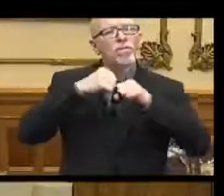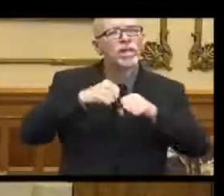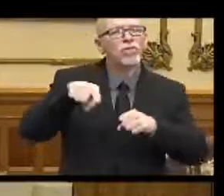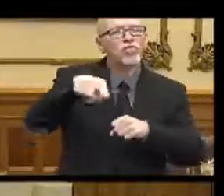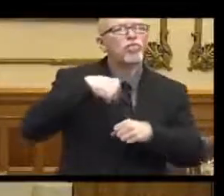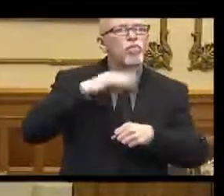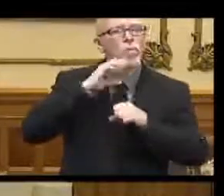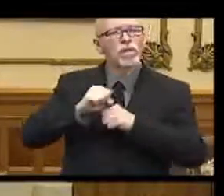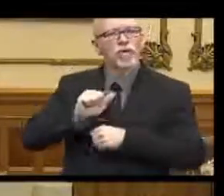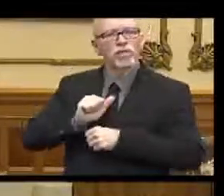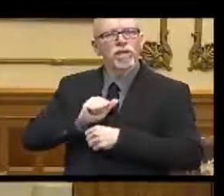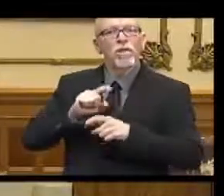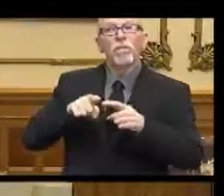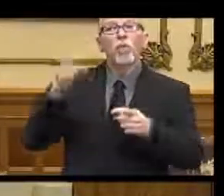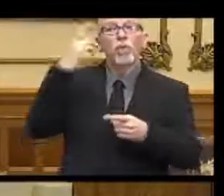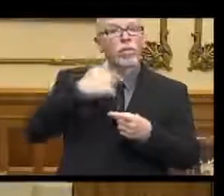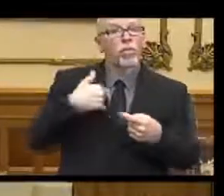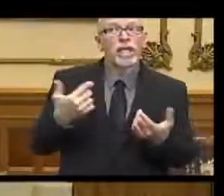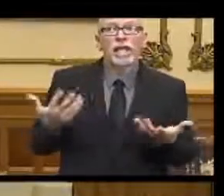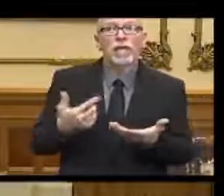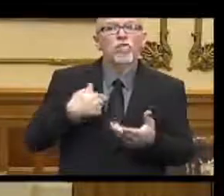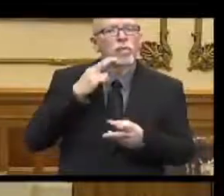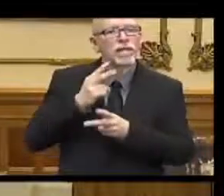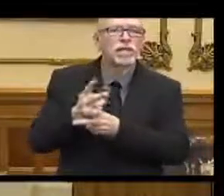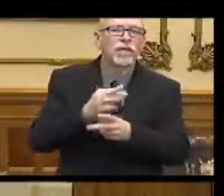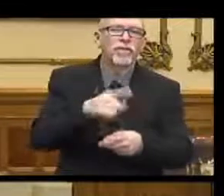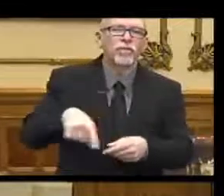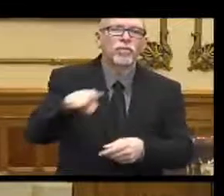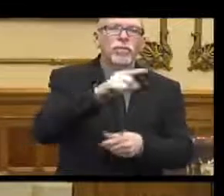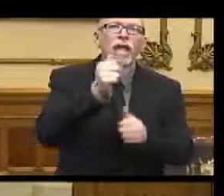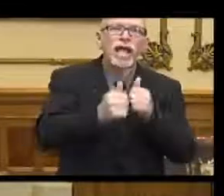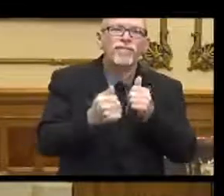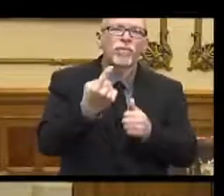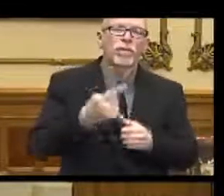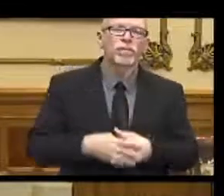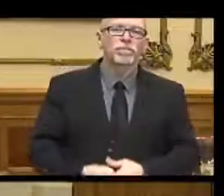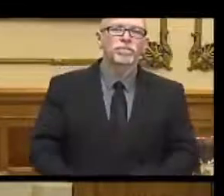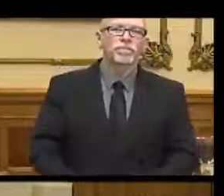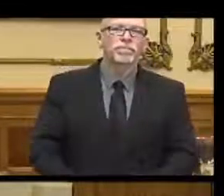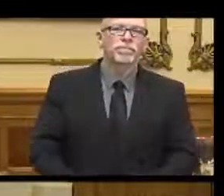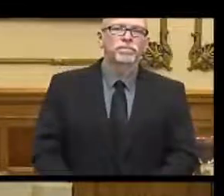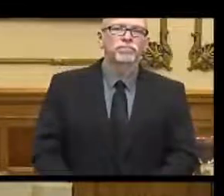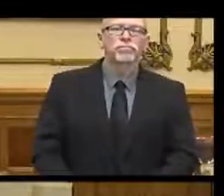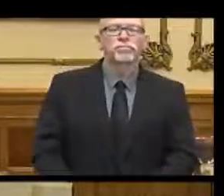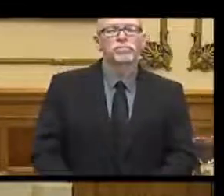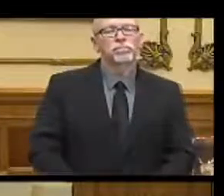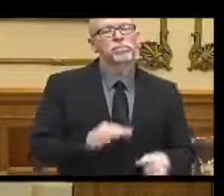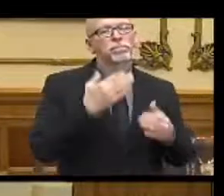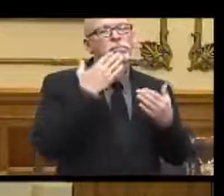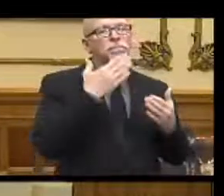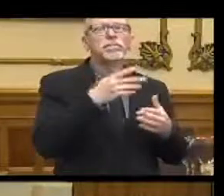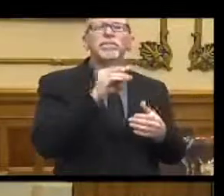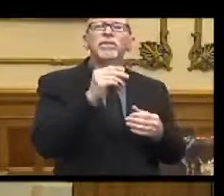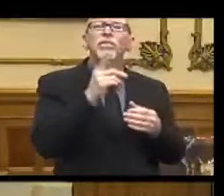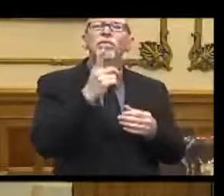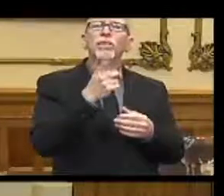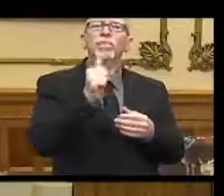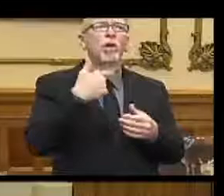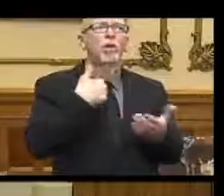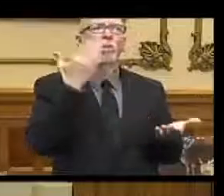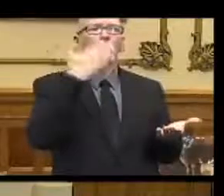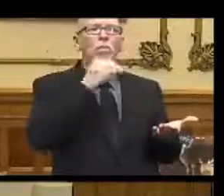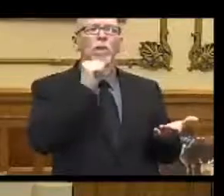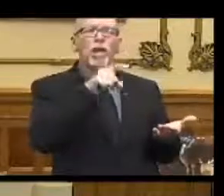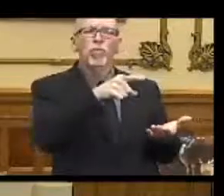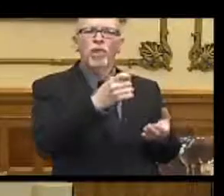ourselves. But the reason we are here is to take care of each and every one of the citizens of the state. That's awesome. Ram, what else have I not asked you about that you